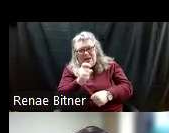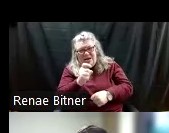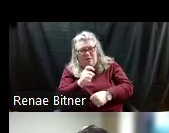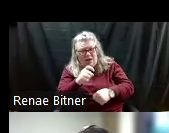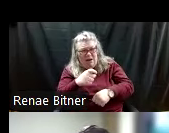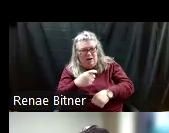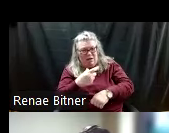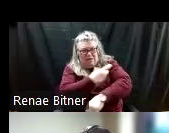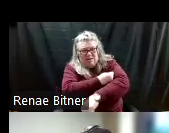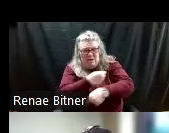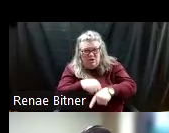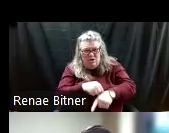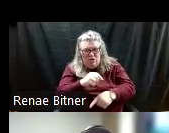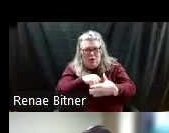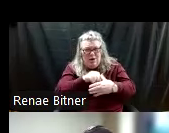was